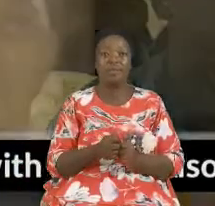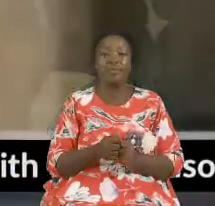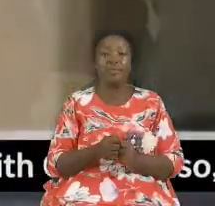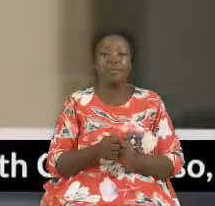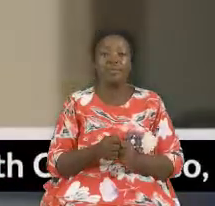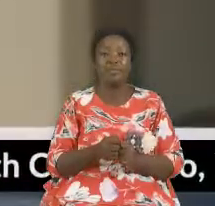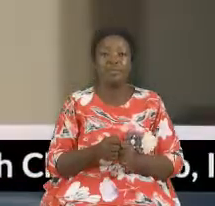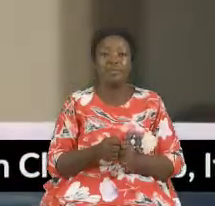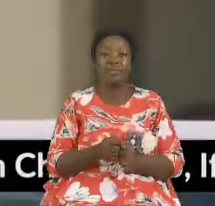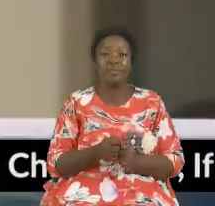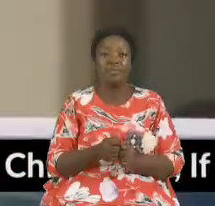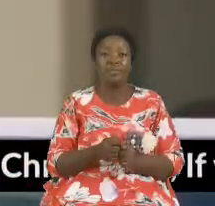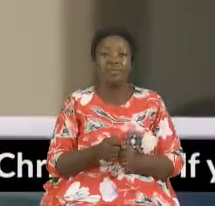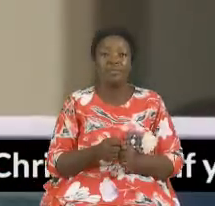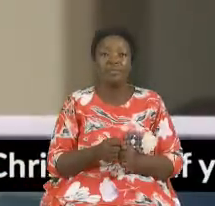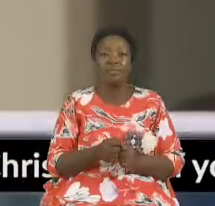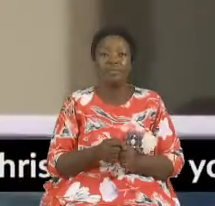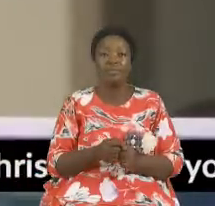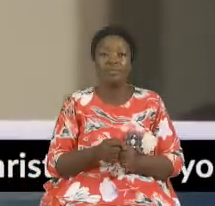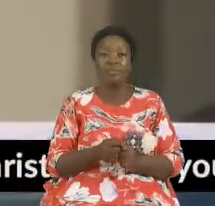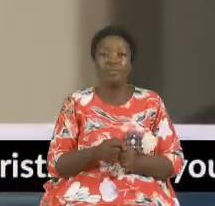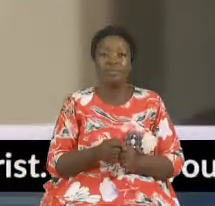Let's be fast.